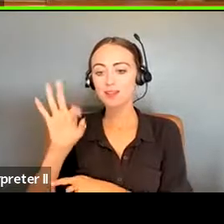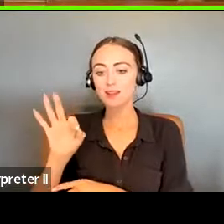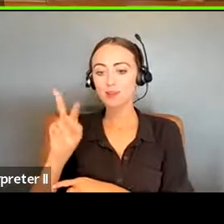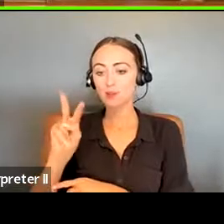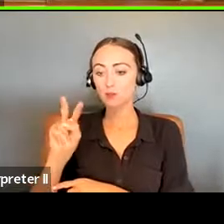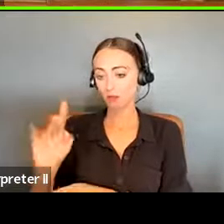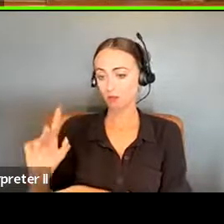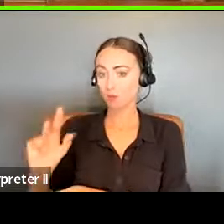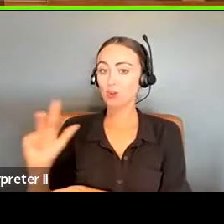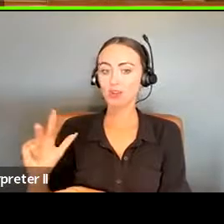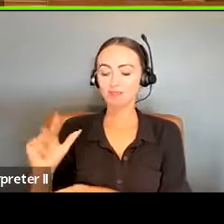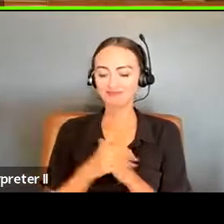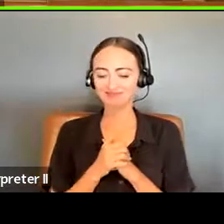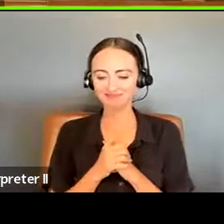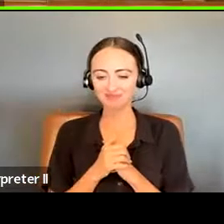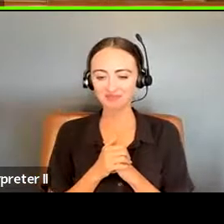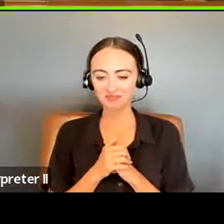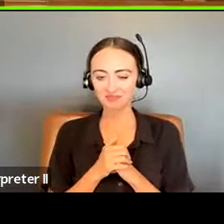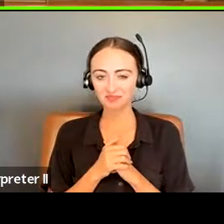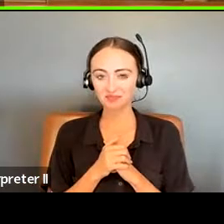24-923.